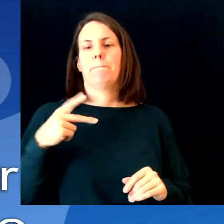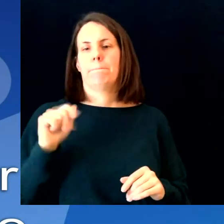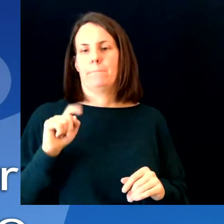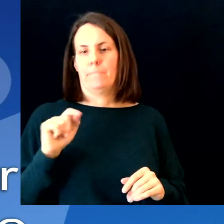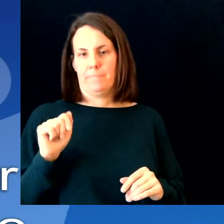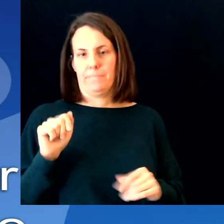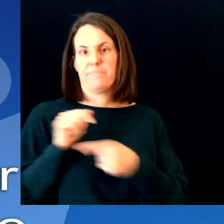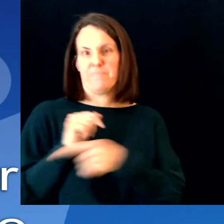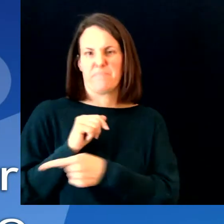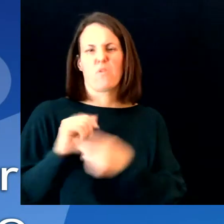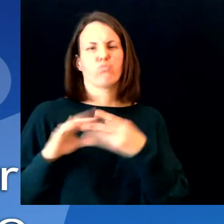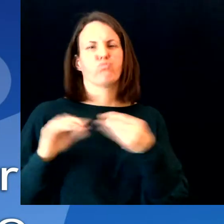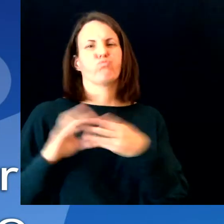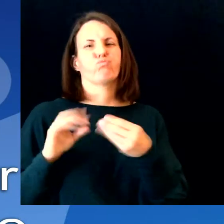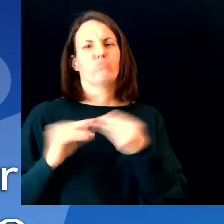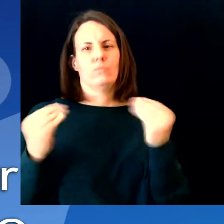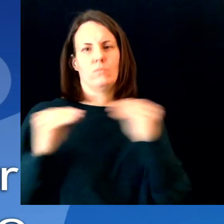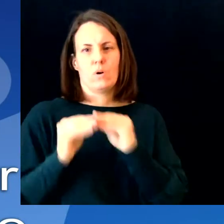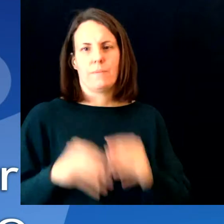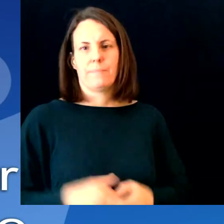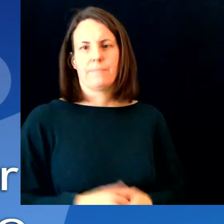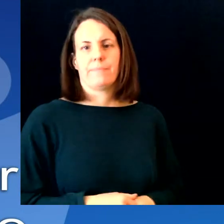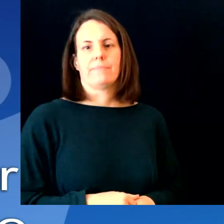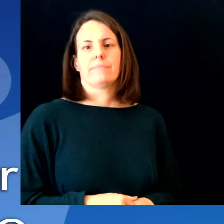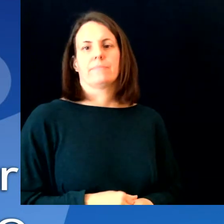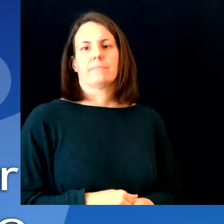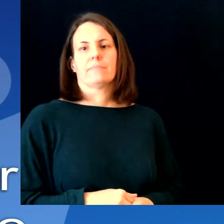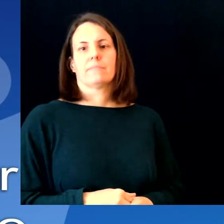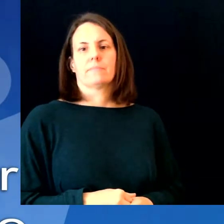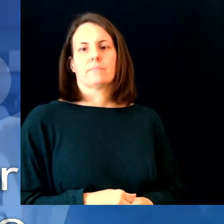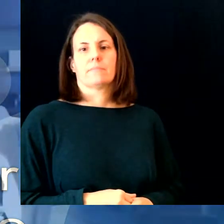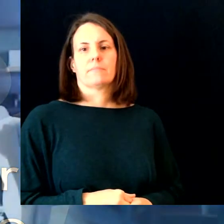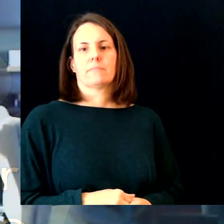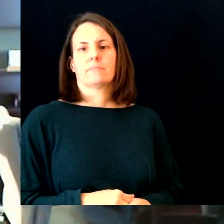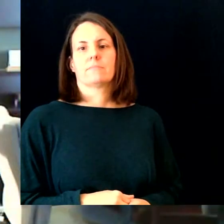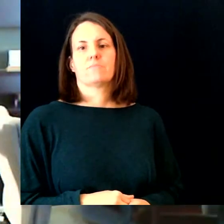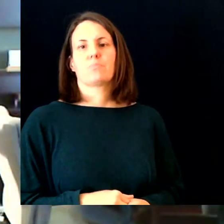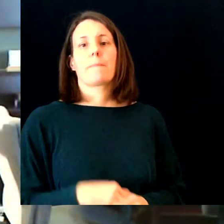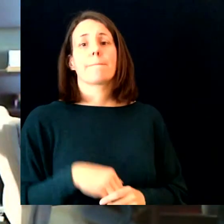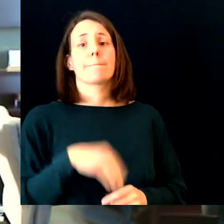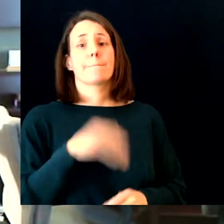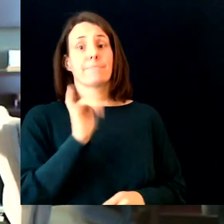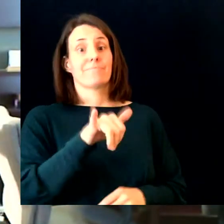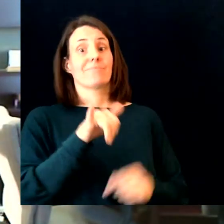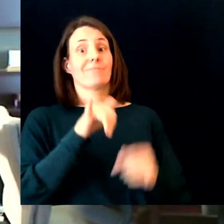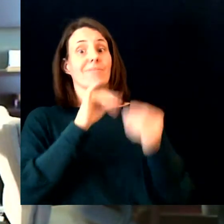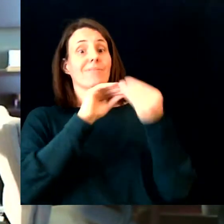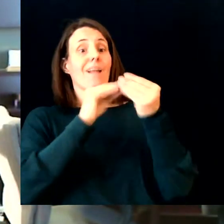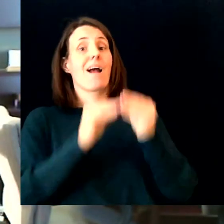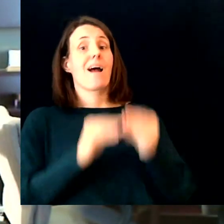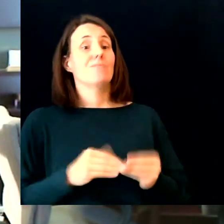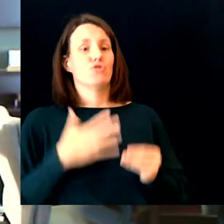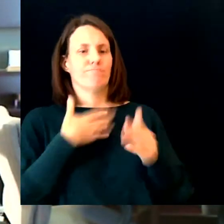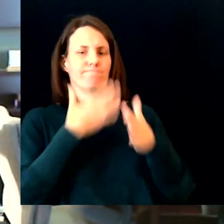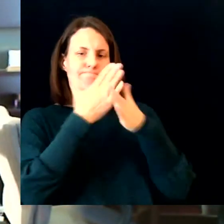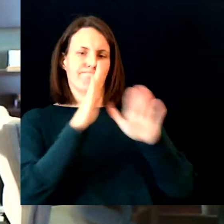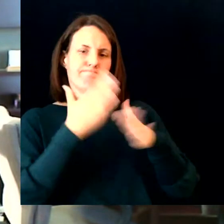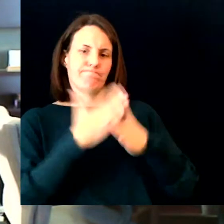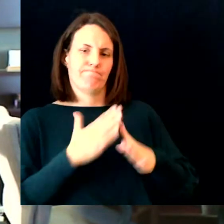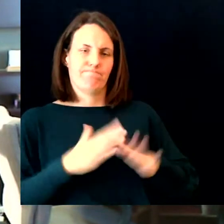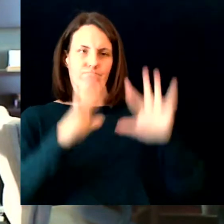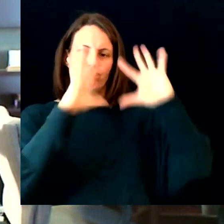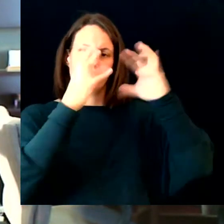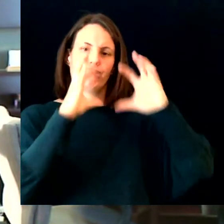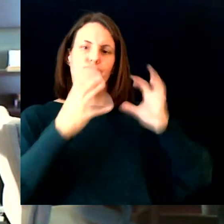at hospitalization by broad age categories. And if you aggregate the